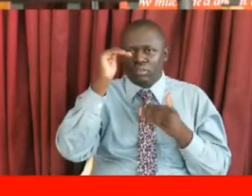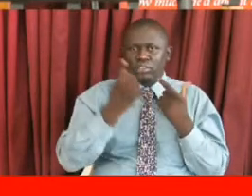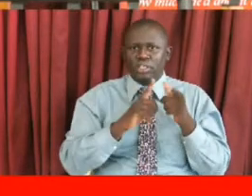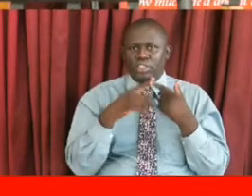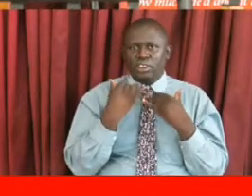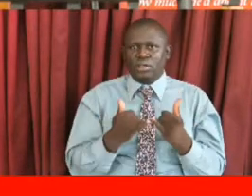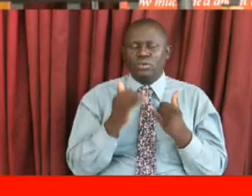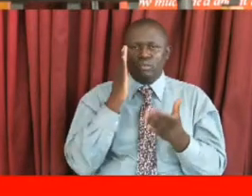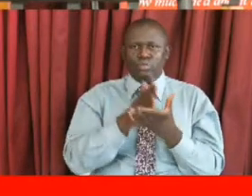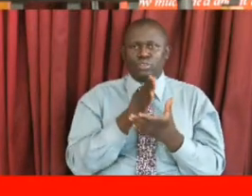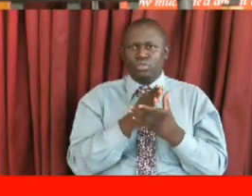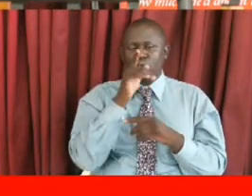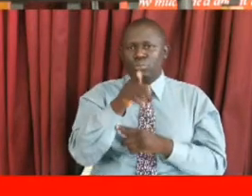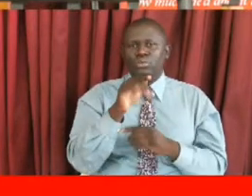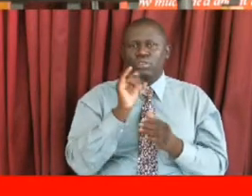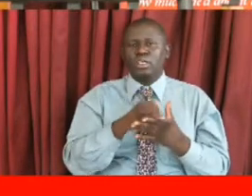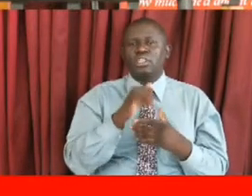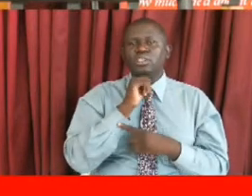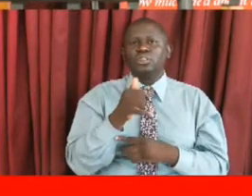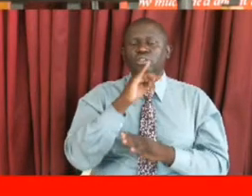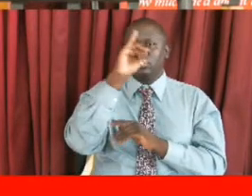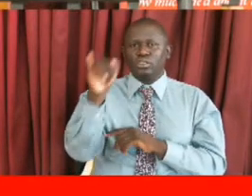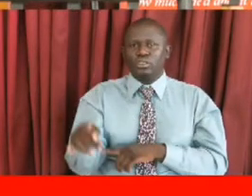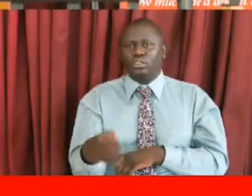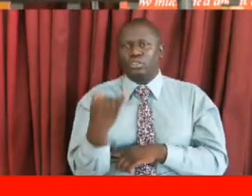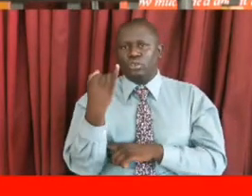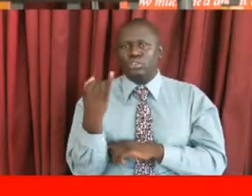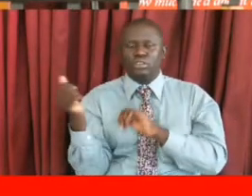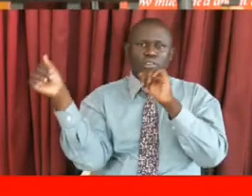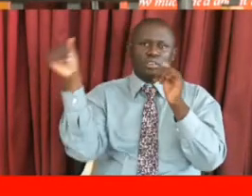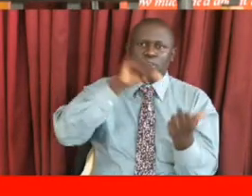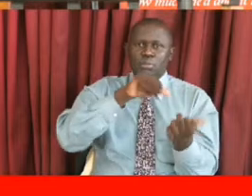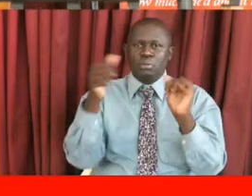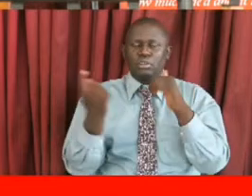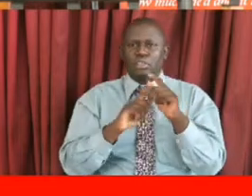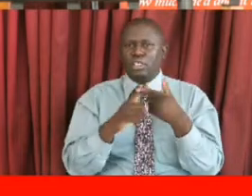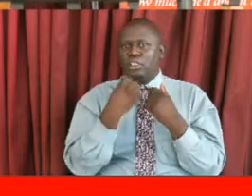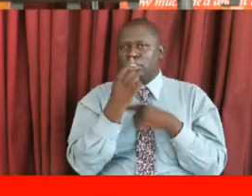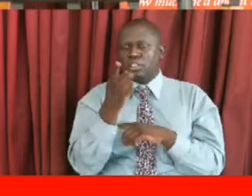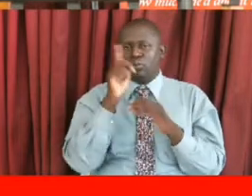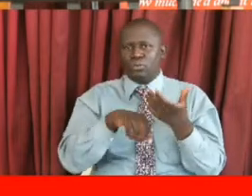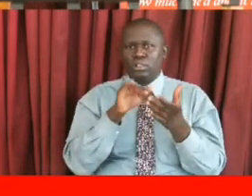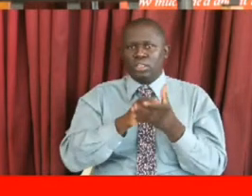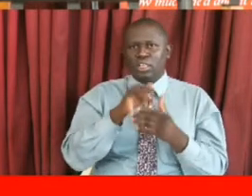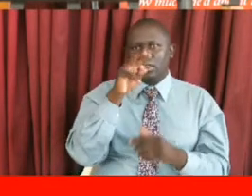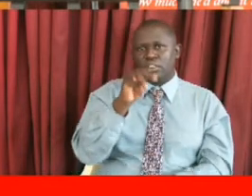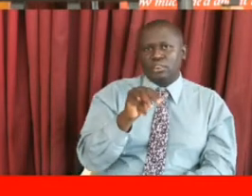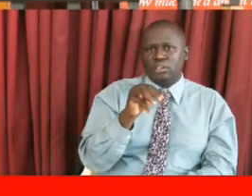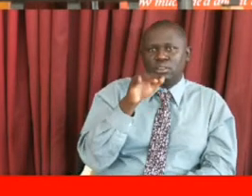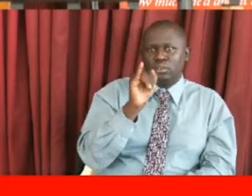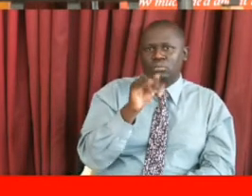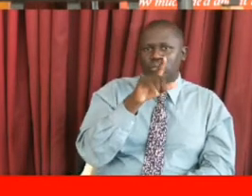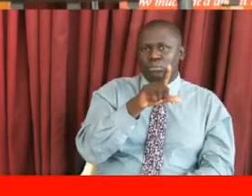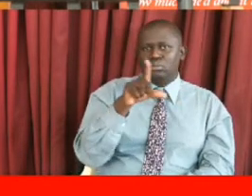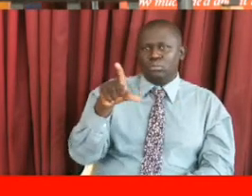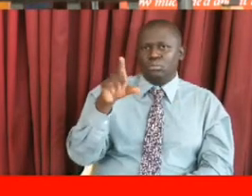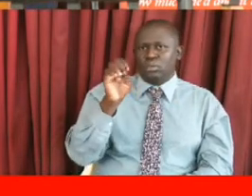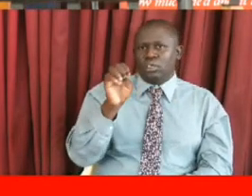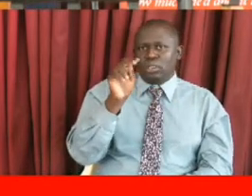you that it's not about John the Baptist he says the Millennium will be on right